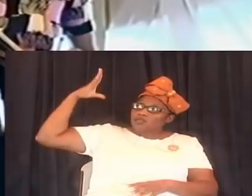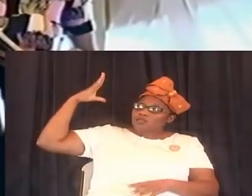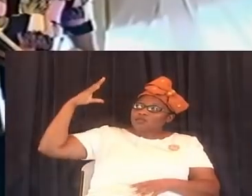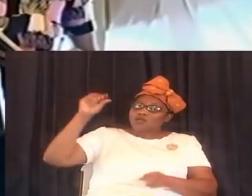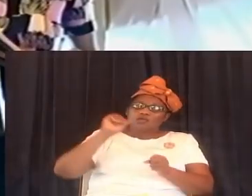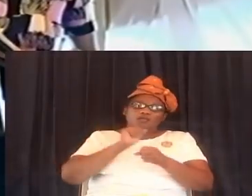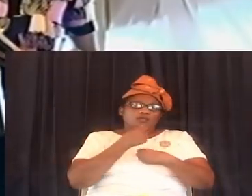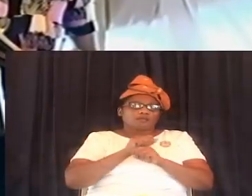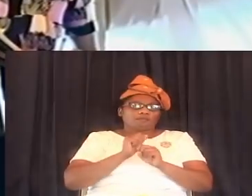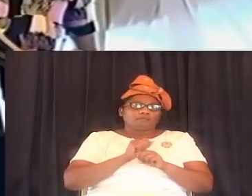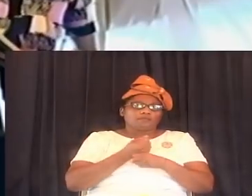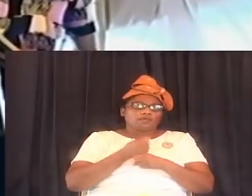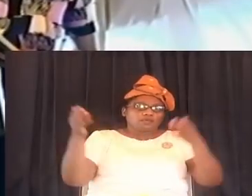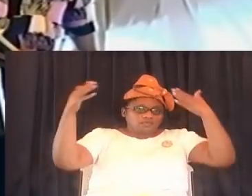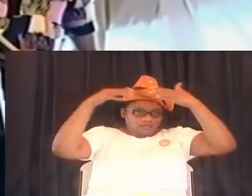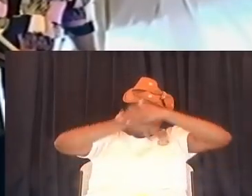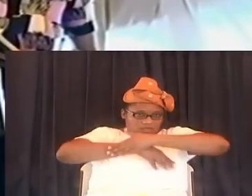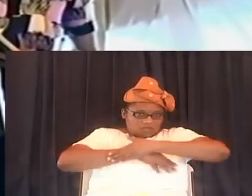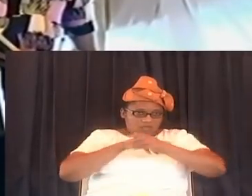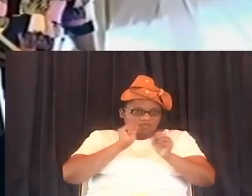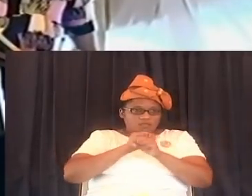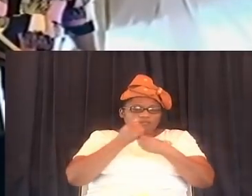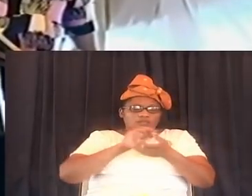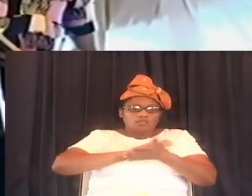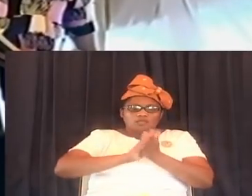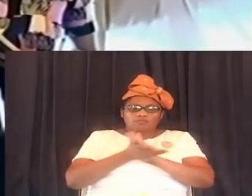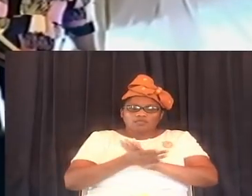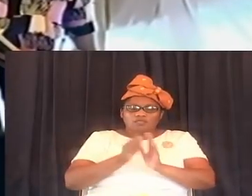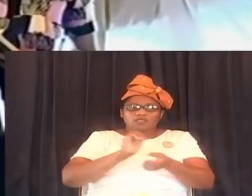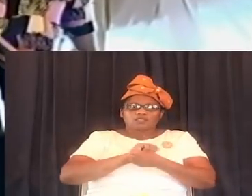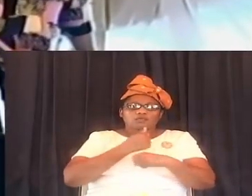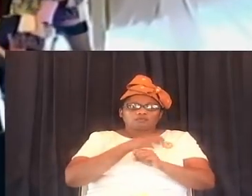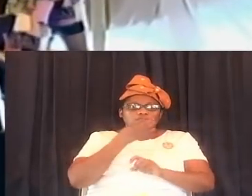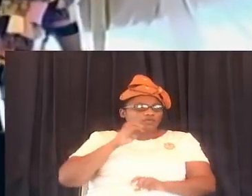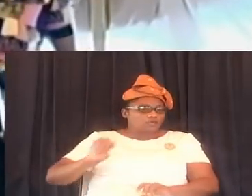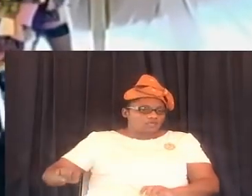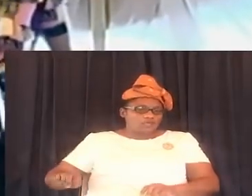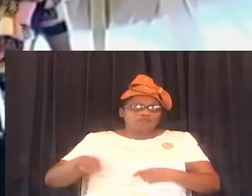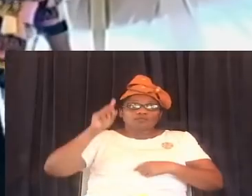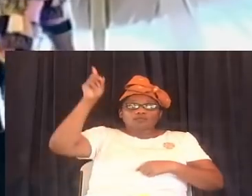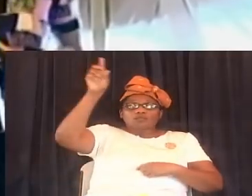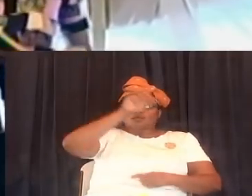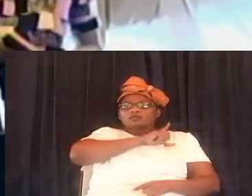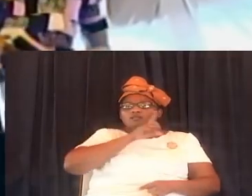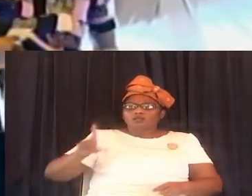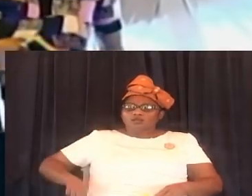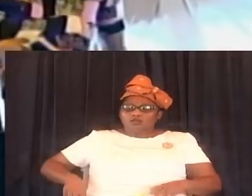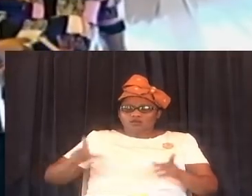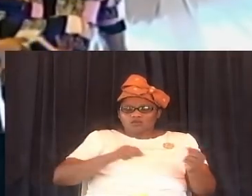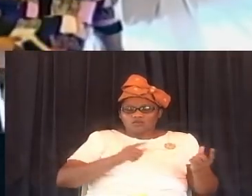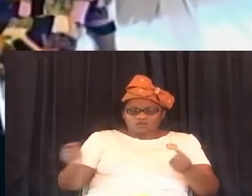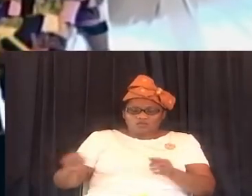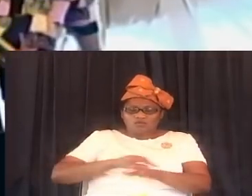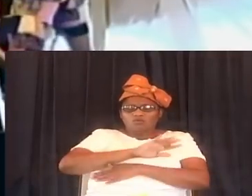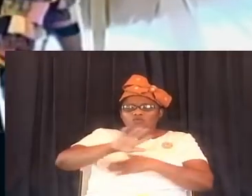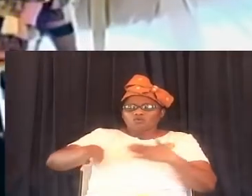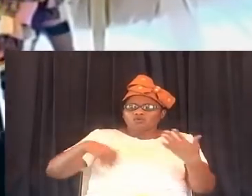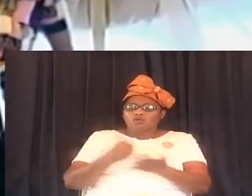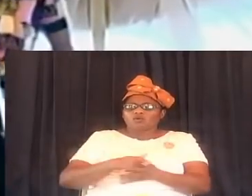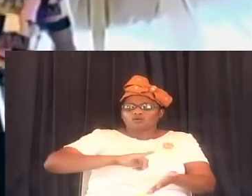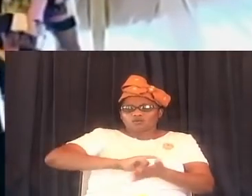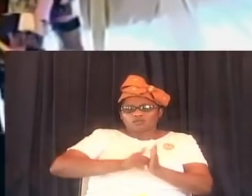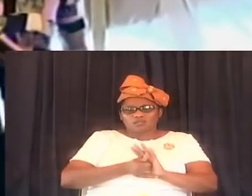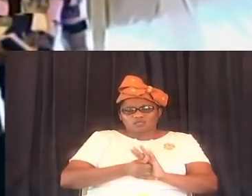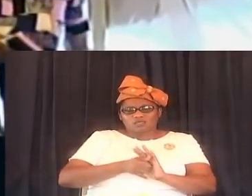make peace and created evil. I, the Lord, do all these things. Drop down, ye heavens, from above, and let